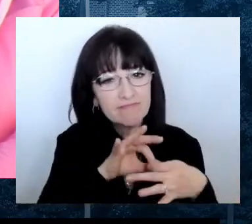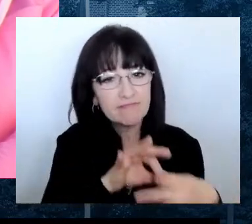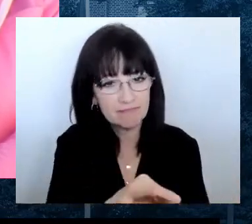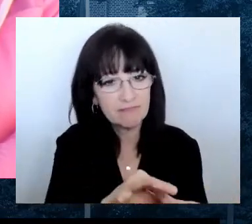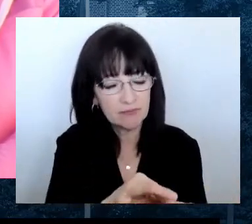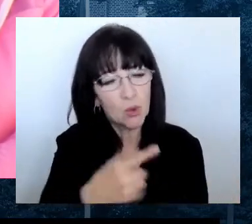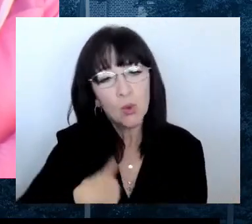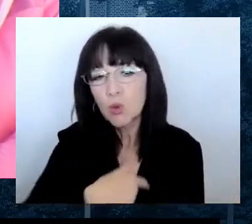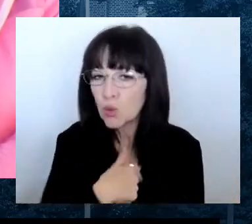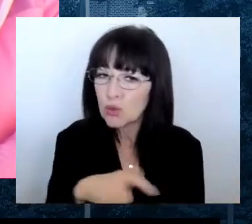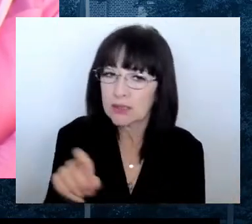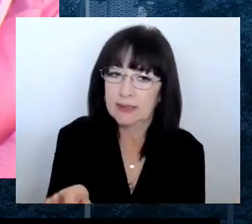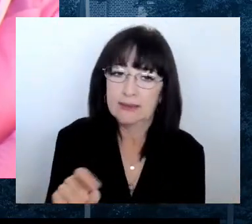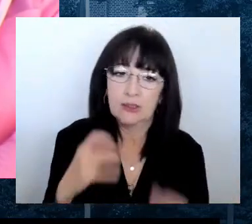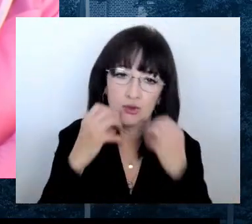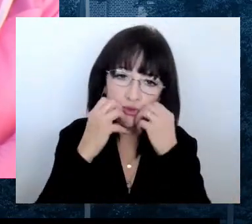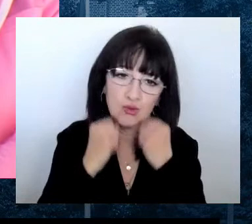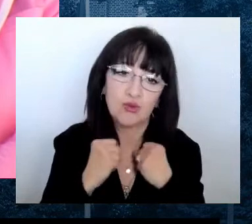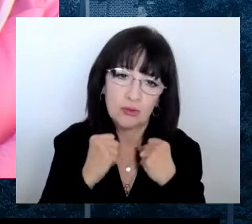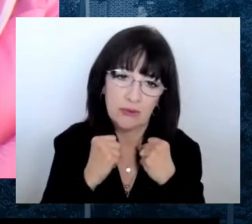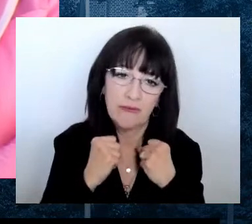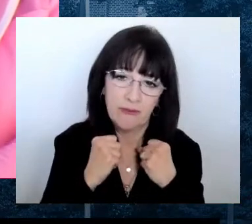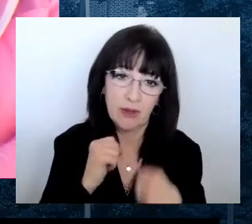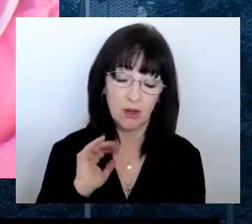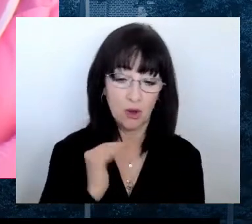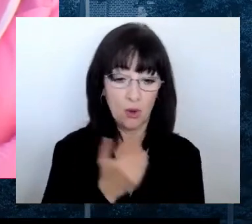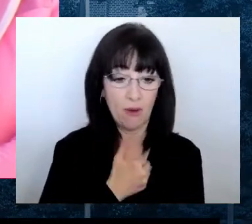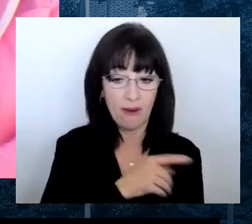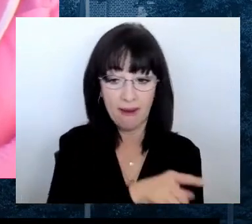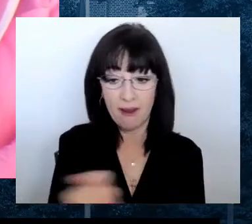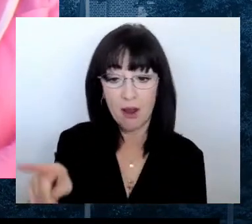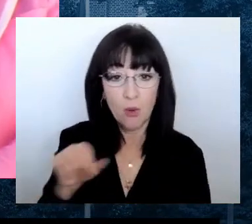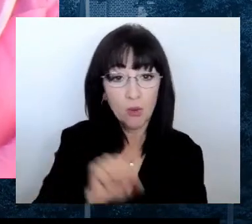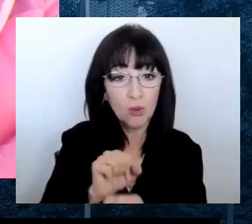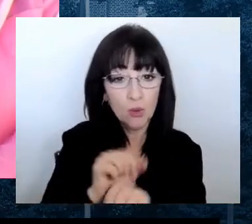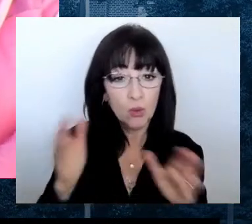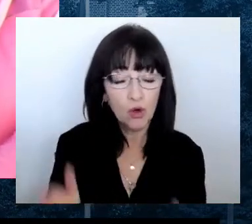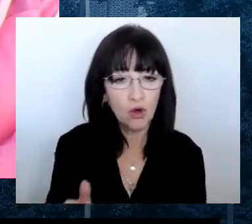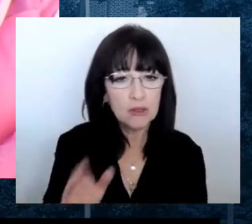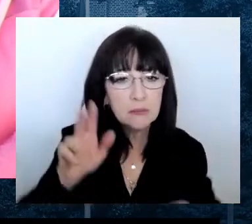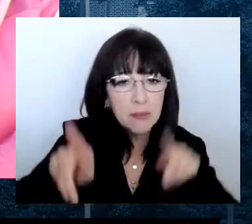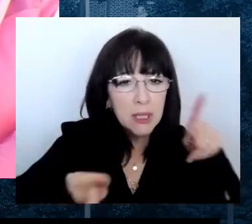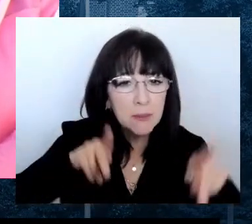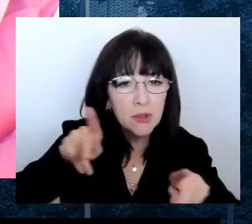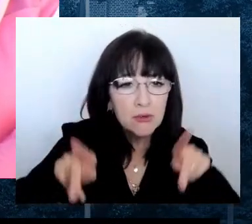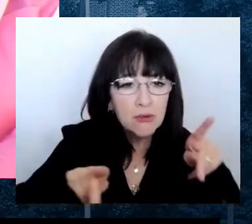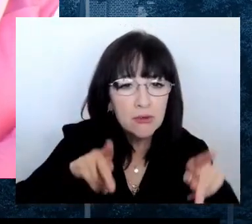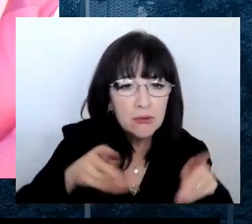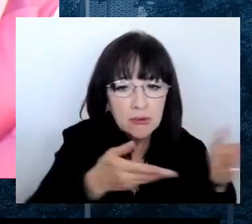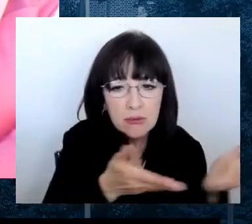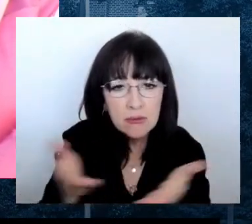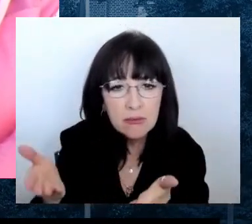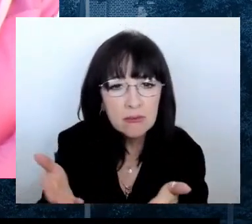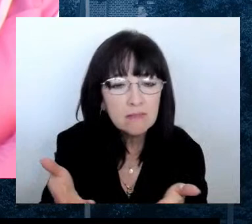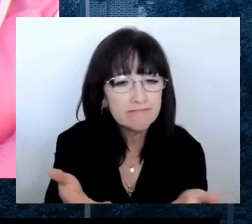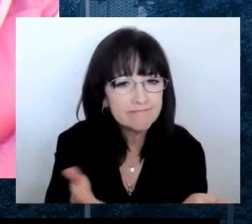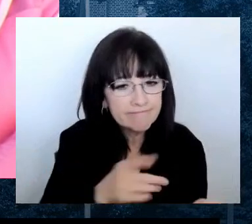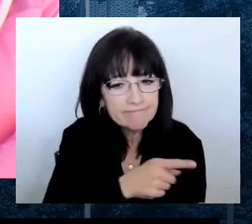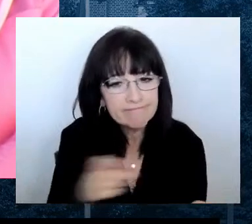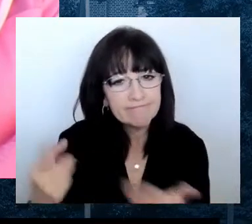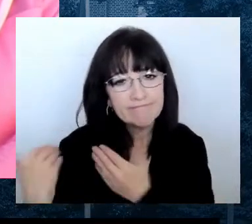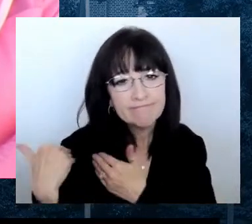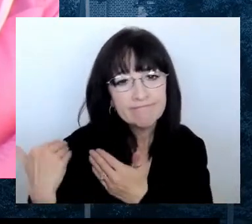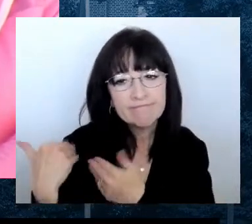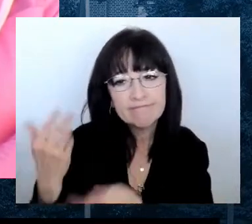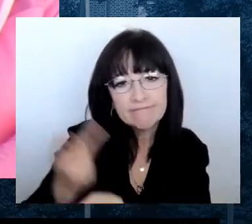human beings first, as people who get sick, people who have children, people who need to care for their loved ones, and